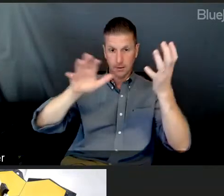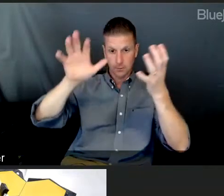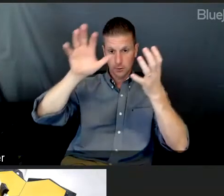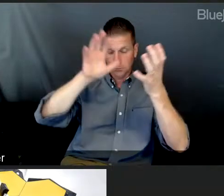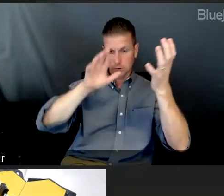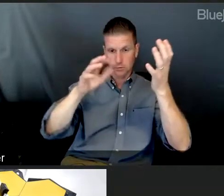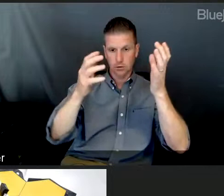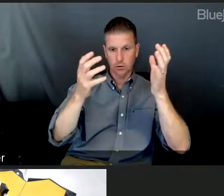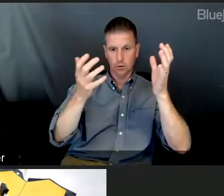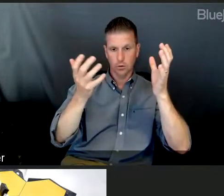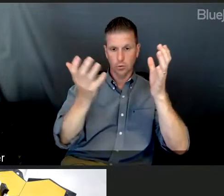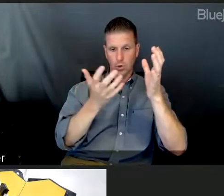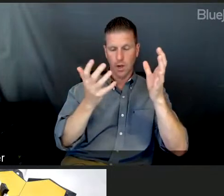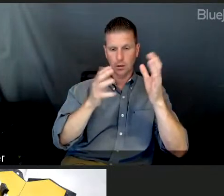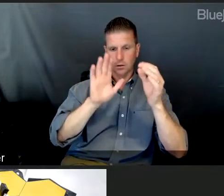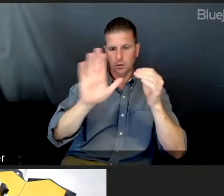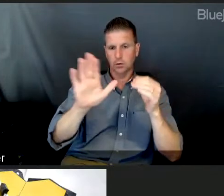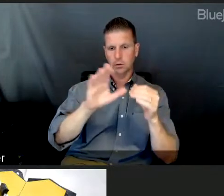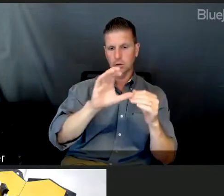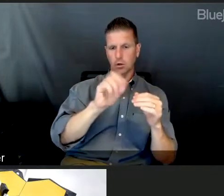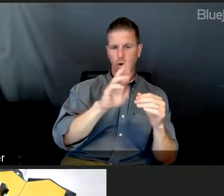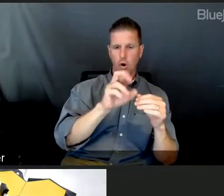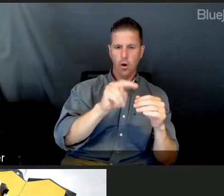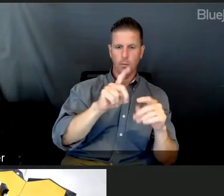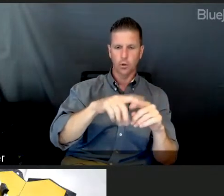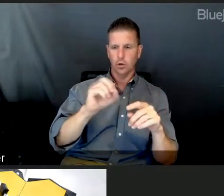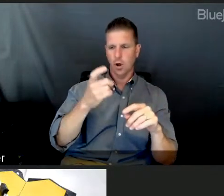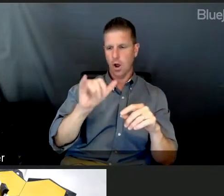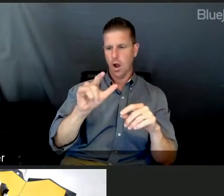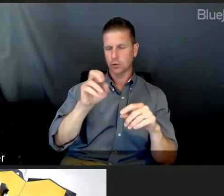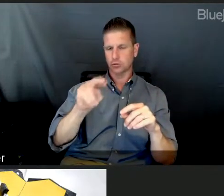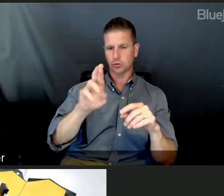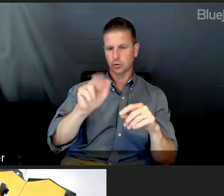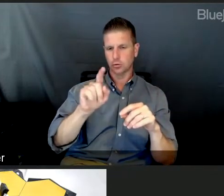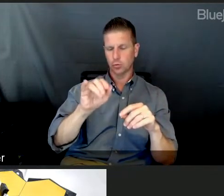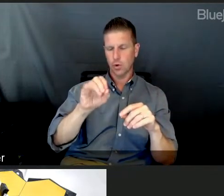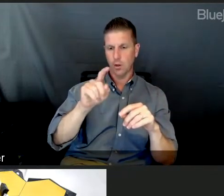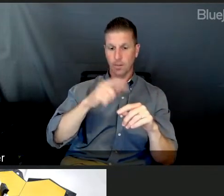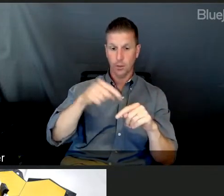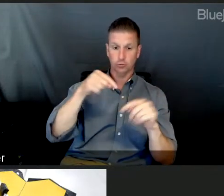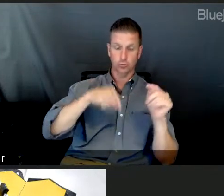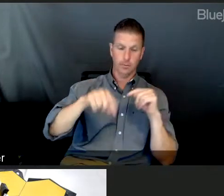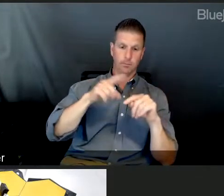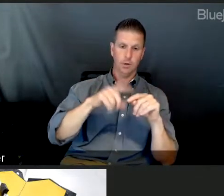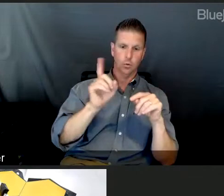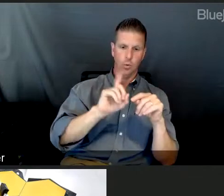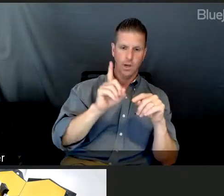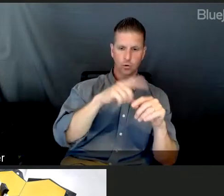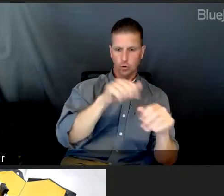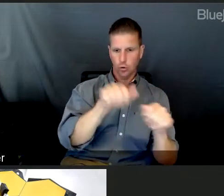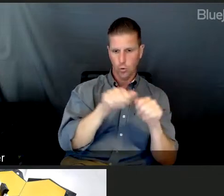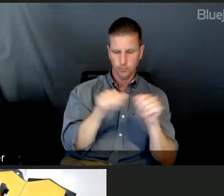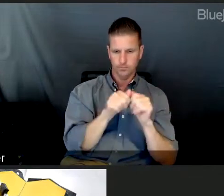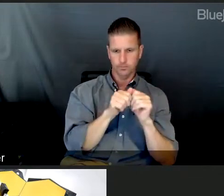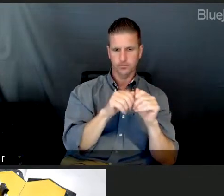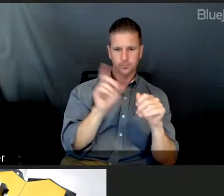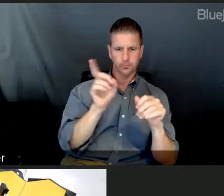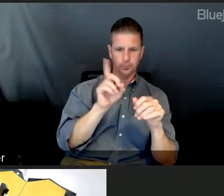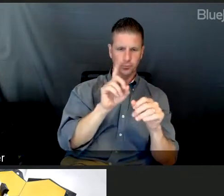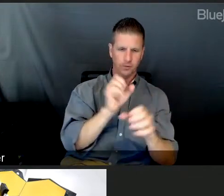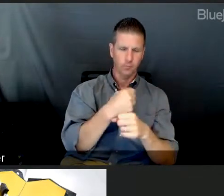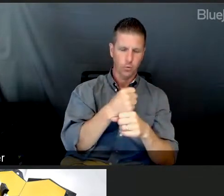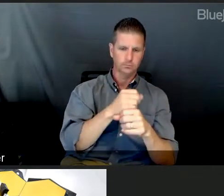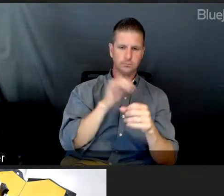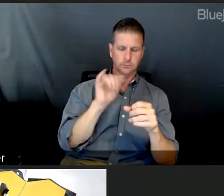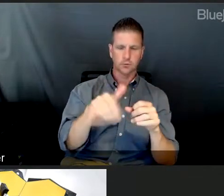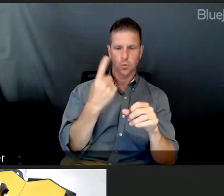its carbon to oxygen ratio is, and then trace it back to where it was located, like where it formed. So that's